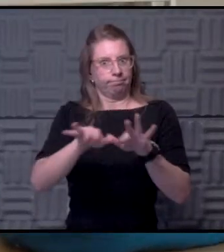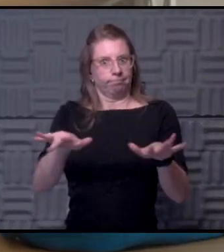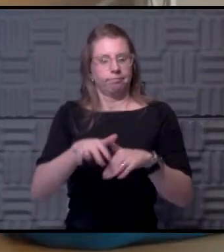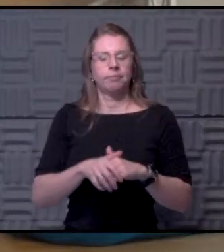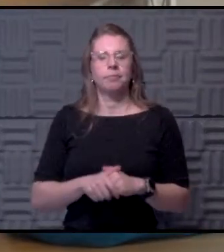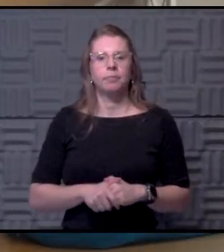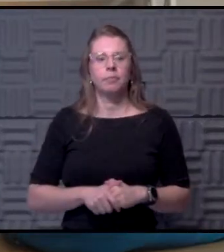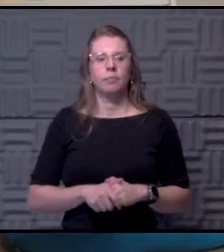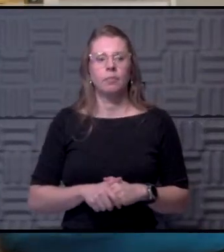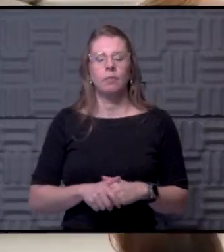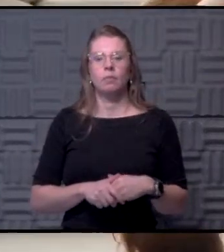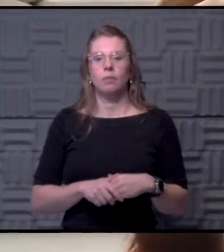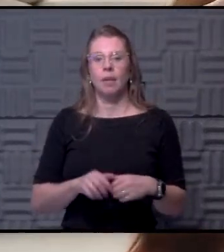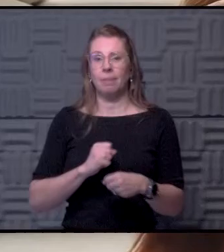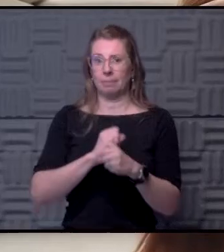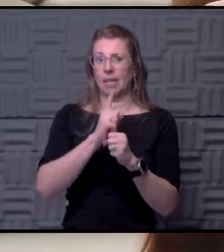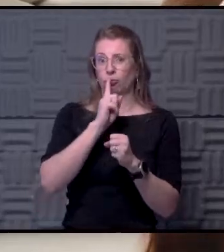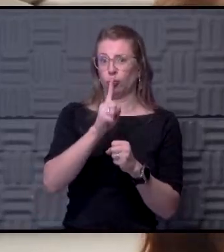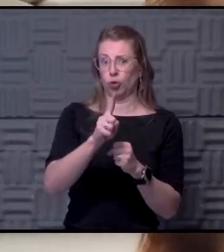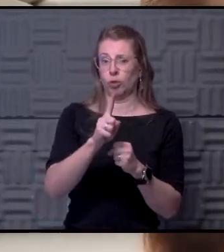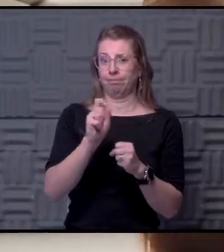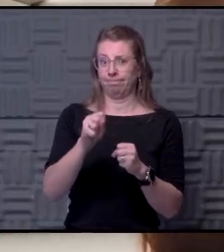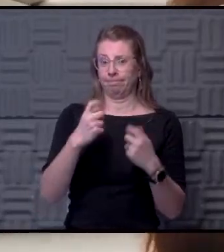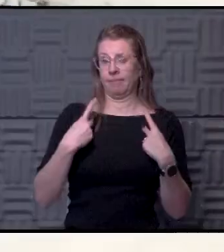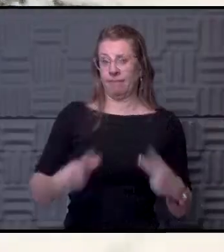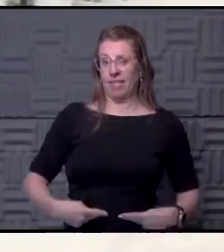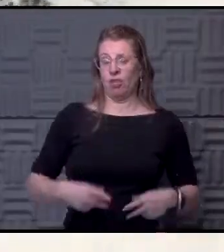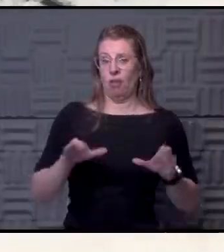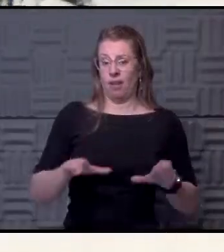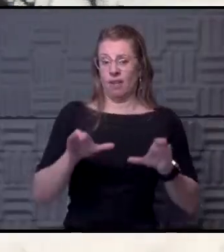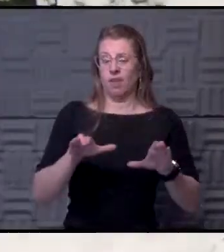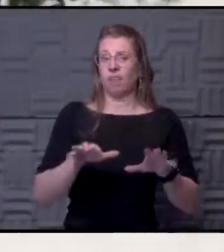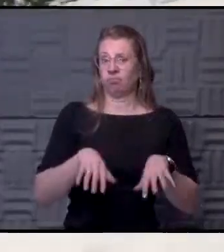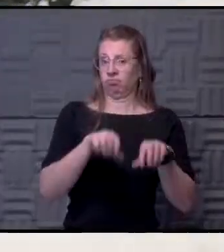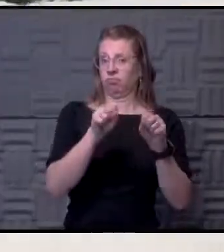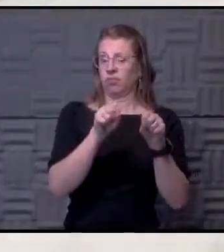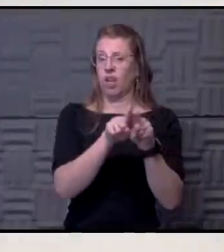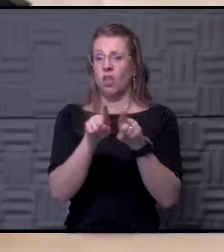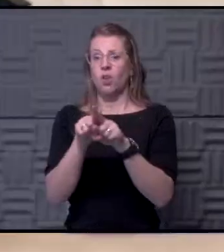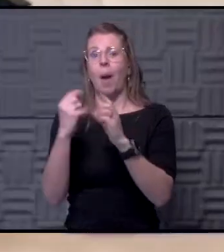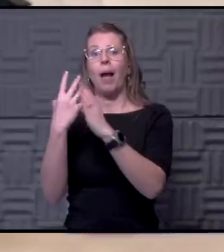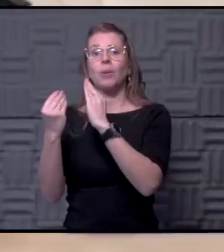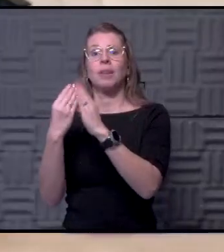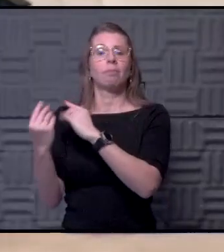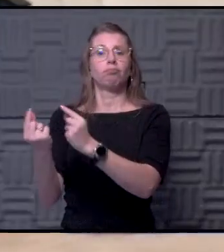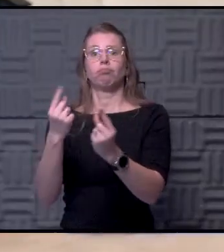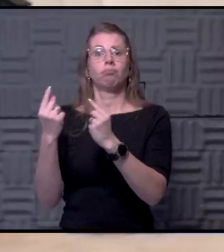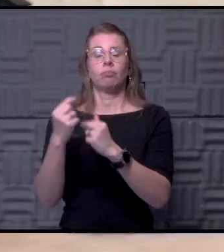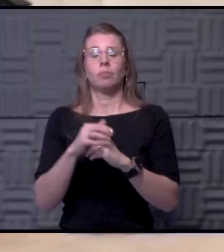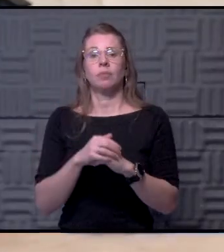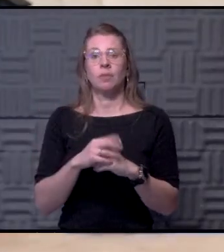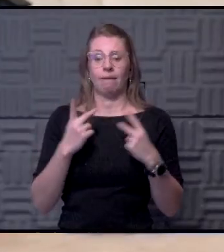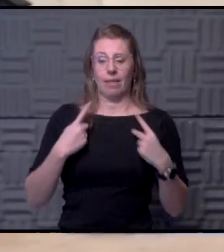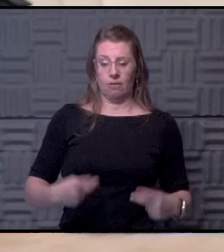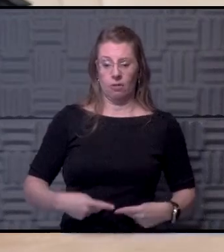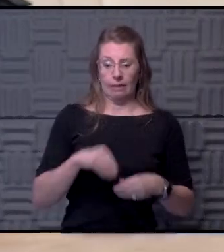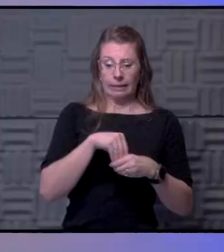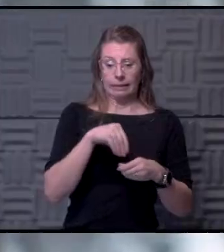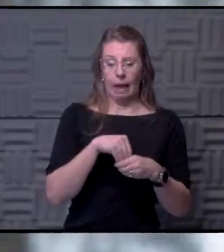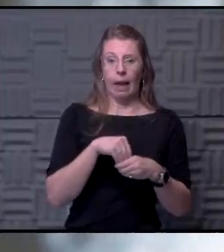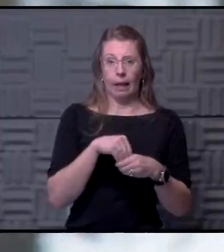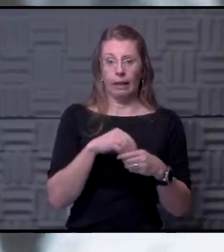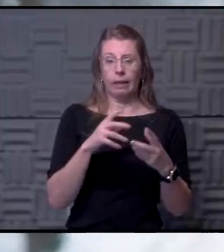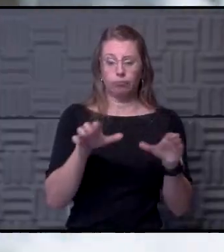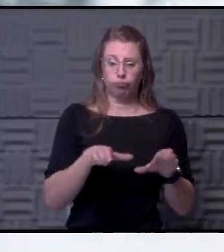One is making sure that we do get regular physical activity combined with being outside. Getting physical activity inside would be